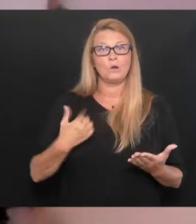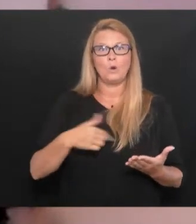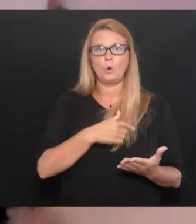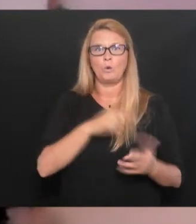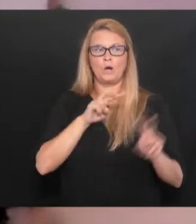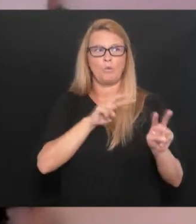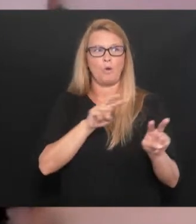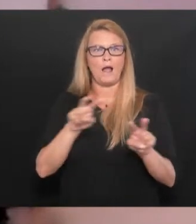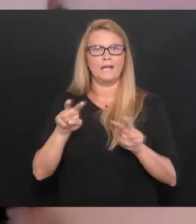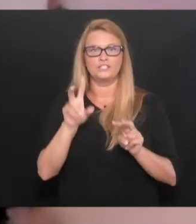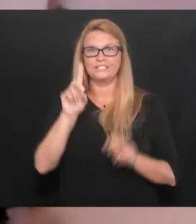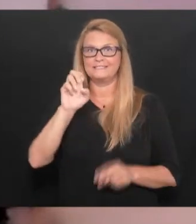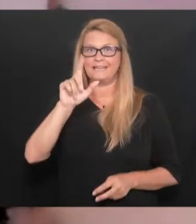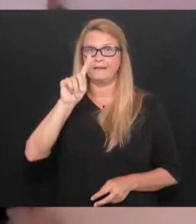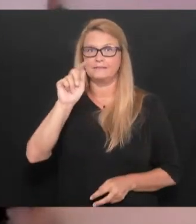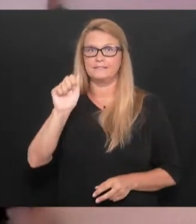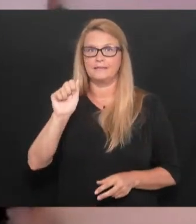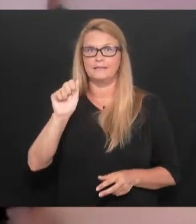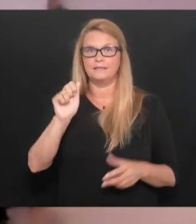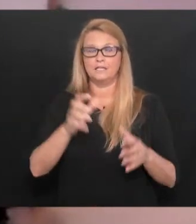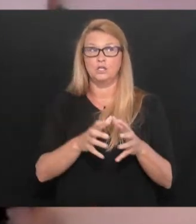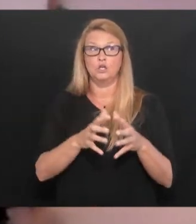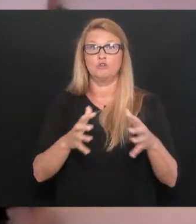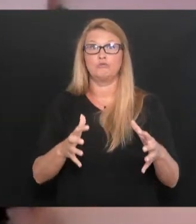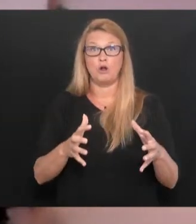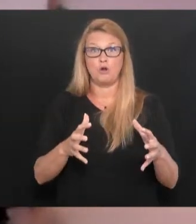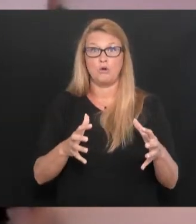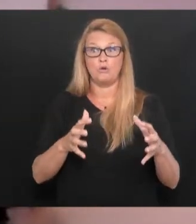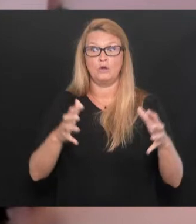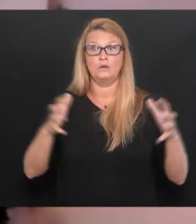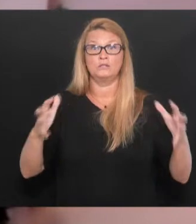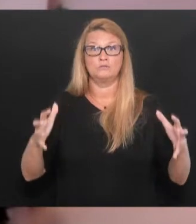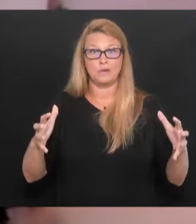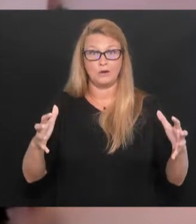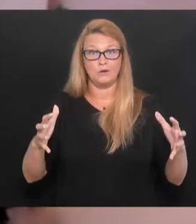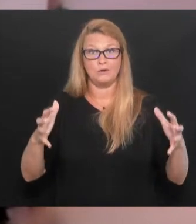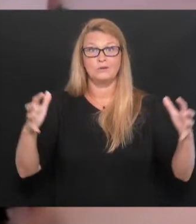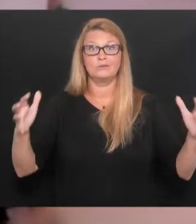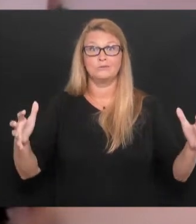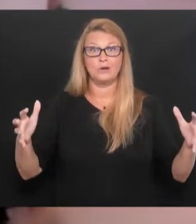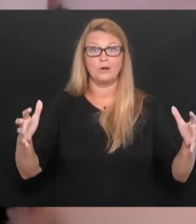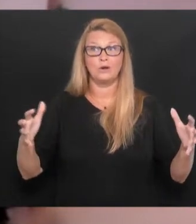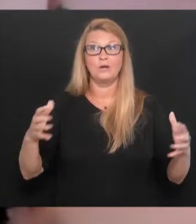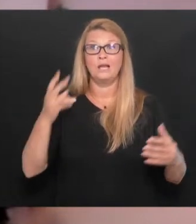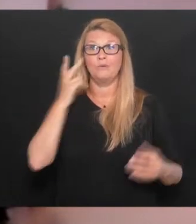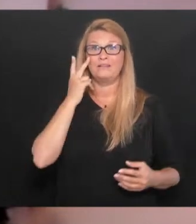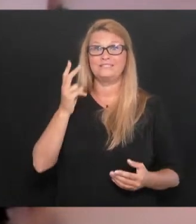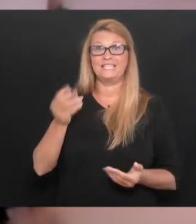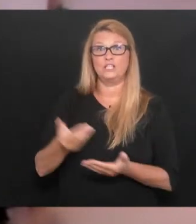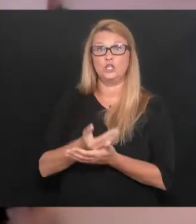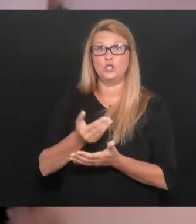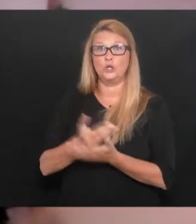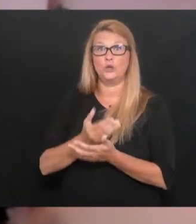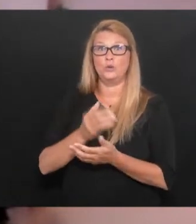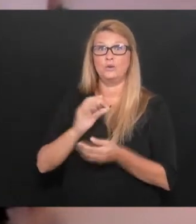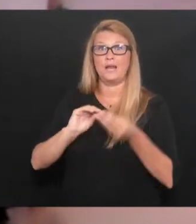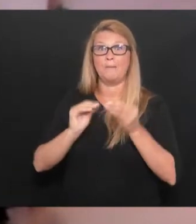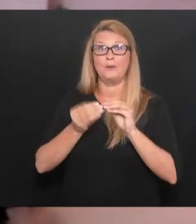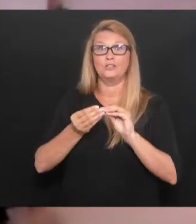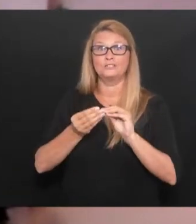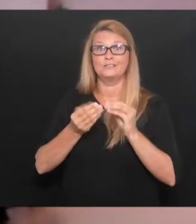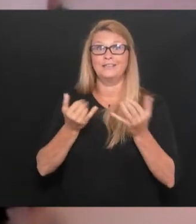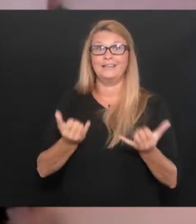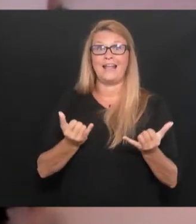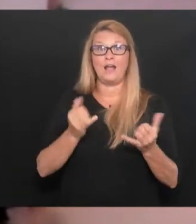watching the Delta variant grow and the percent of new cases of COVID-19 that we're seeing in West